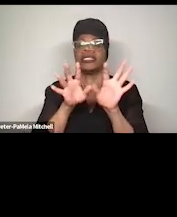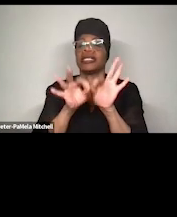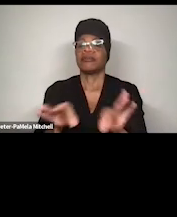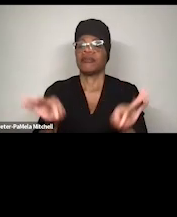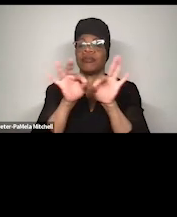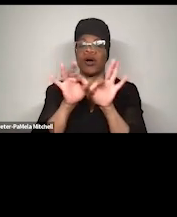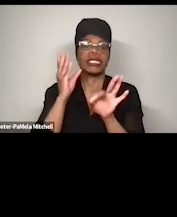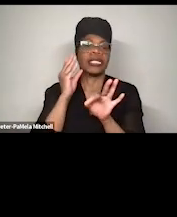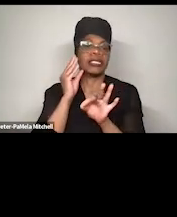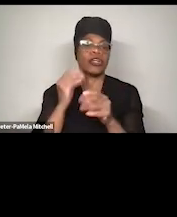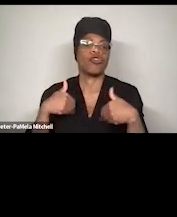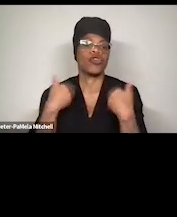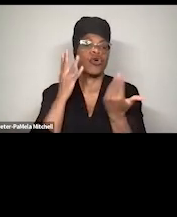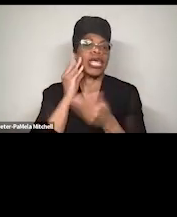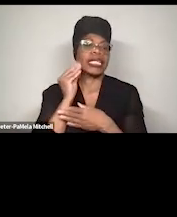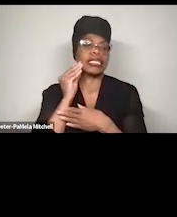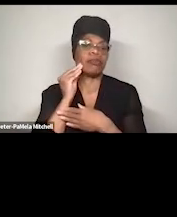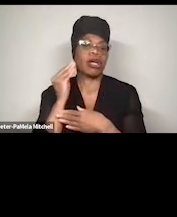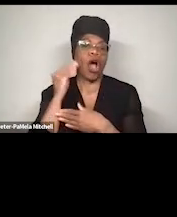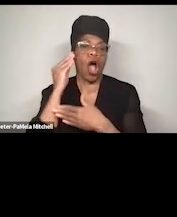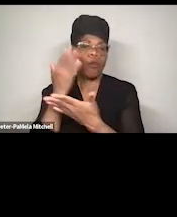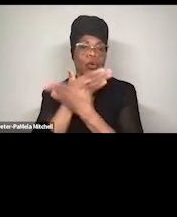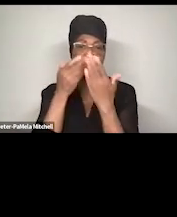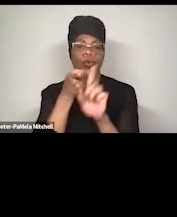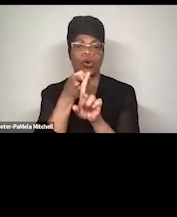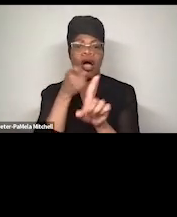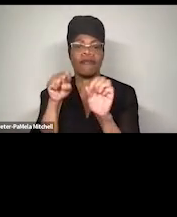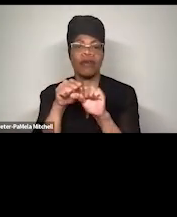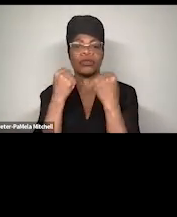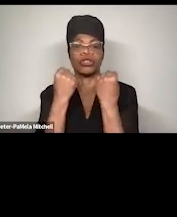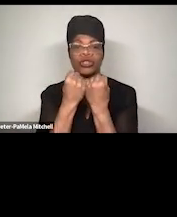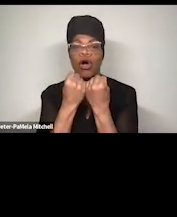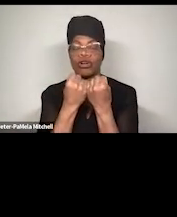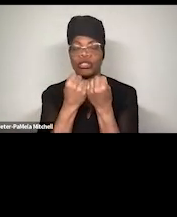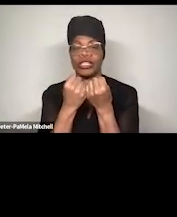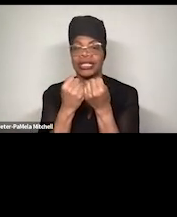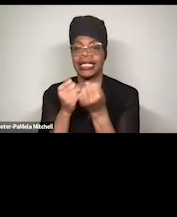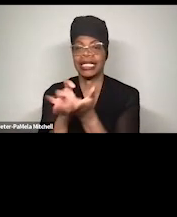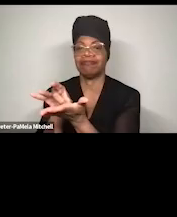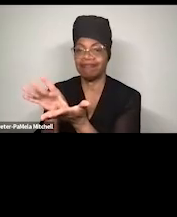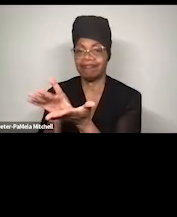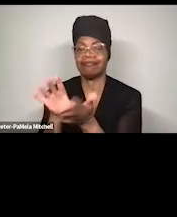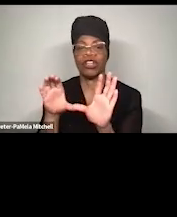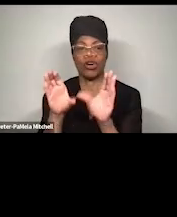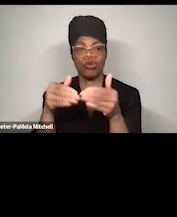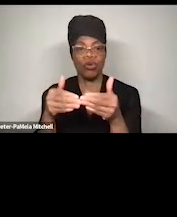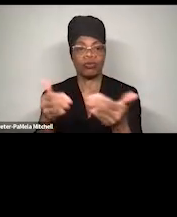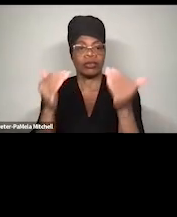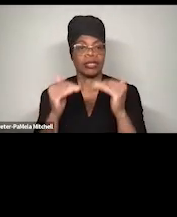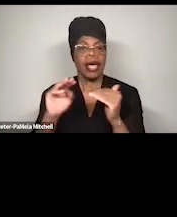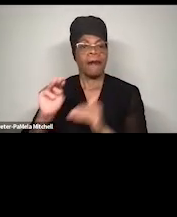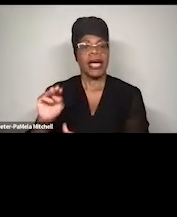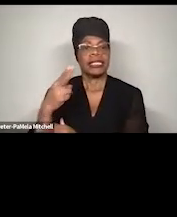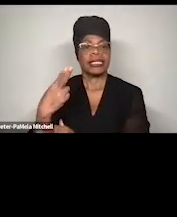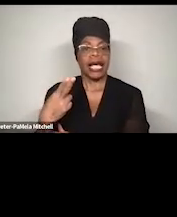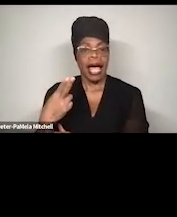youth experiencing homelessness come already from socially marginalized groups. Their mental health vulnerabilities often